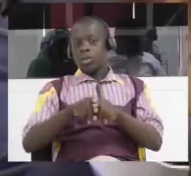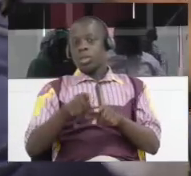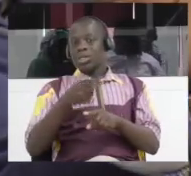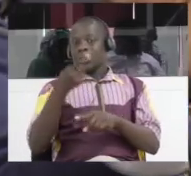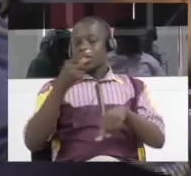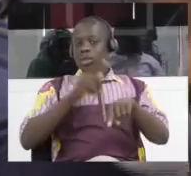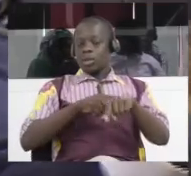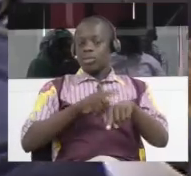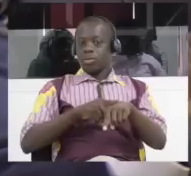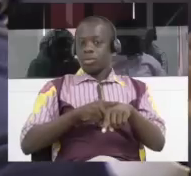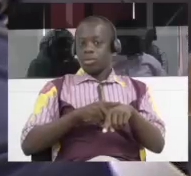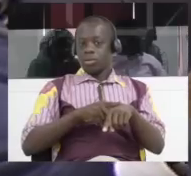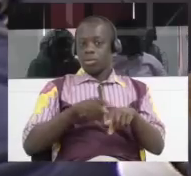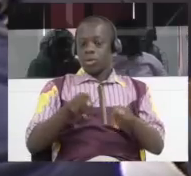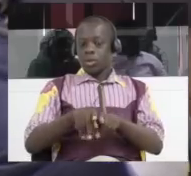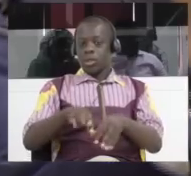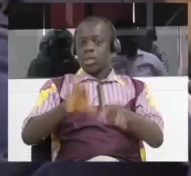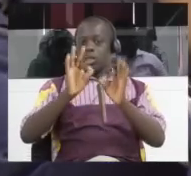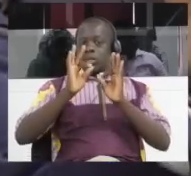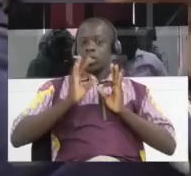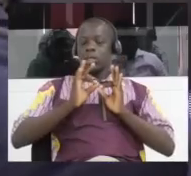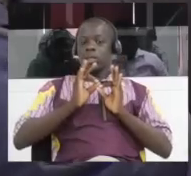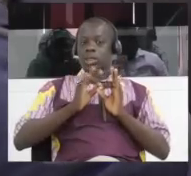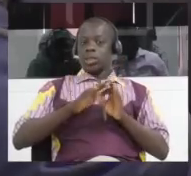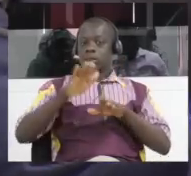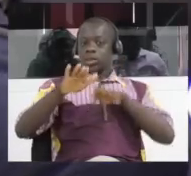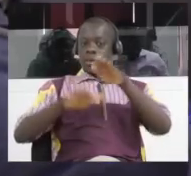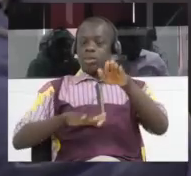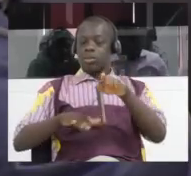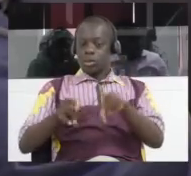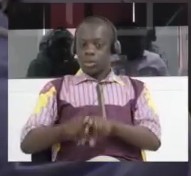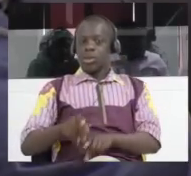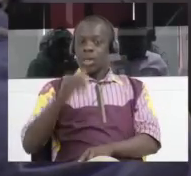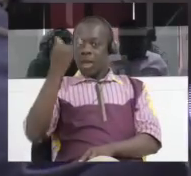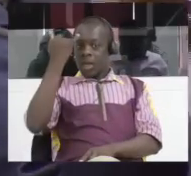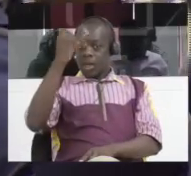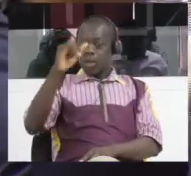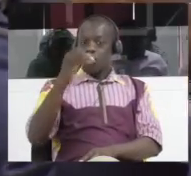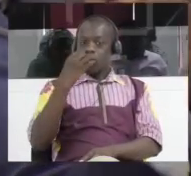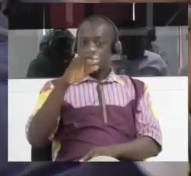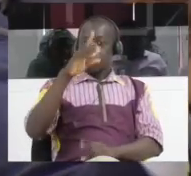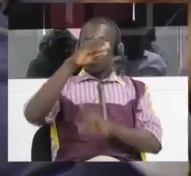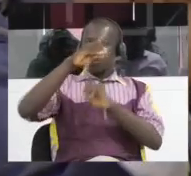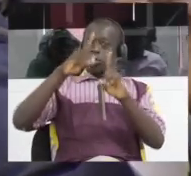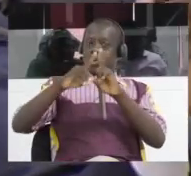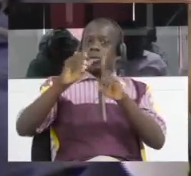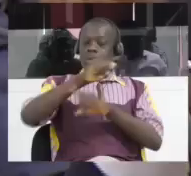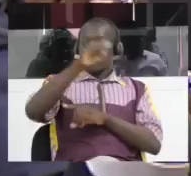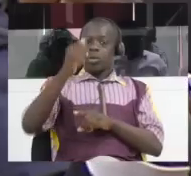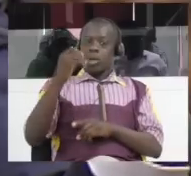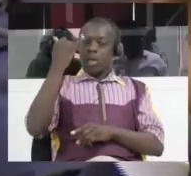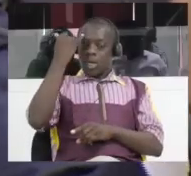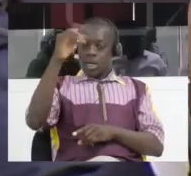And during that period they did, they take steps to suggest that their position or their views